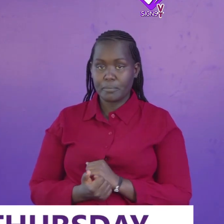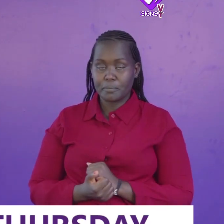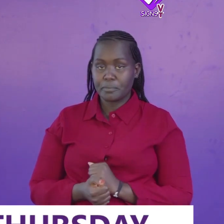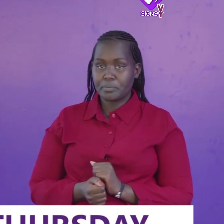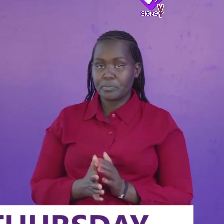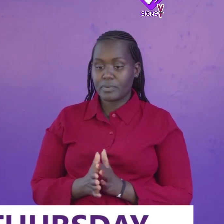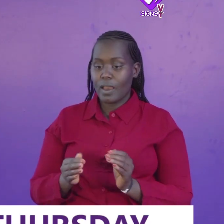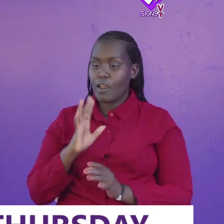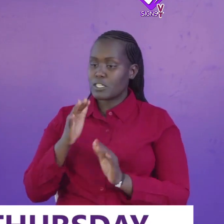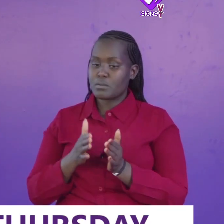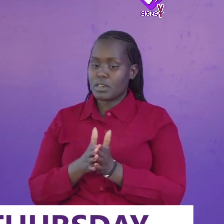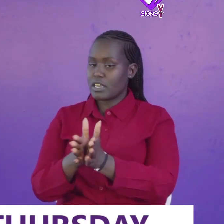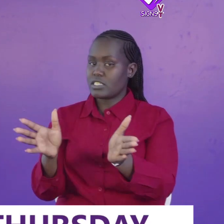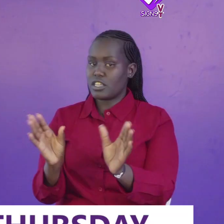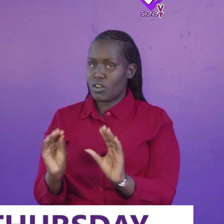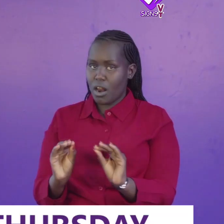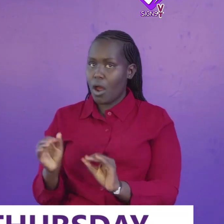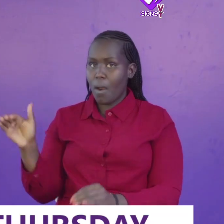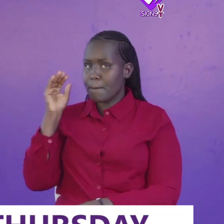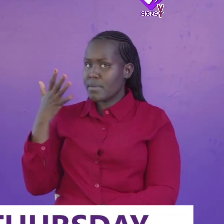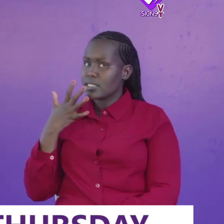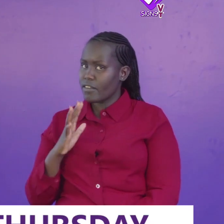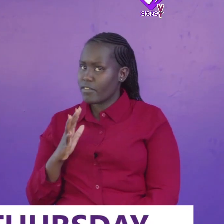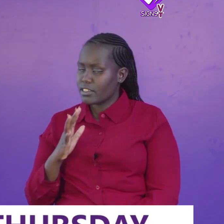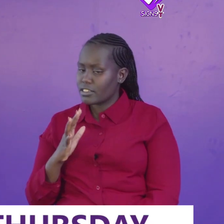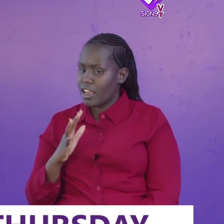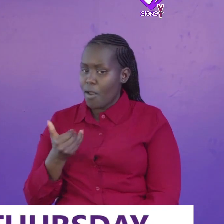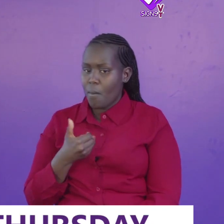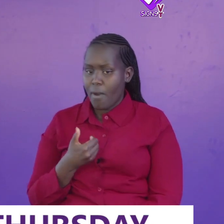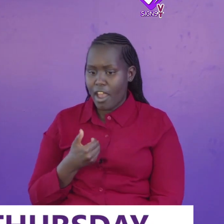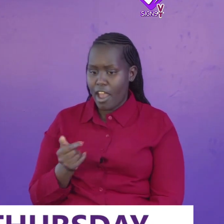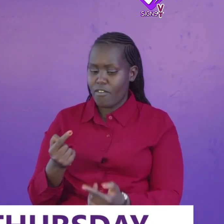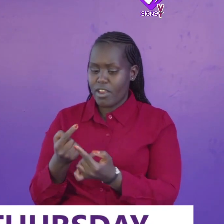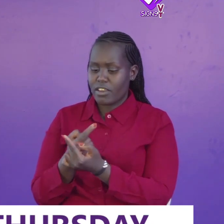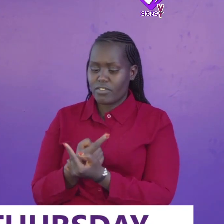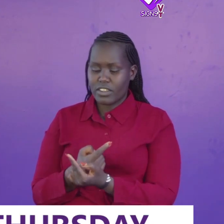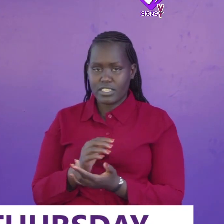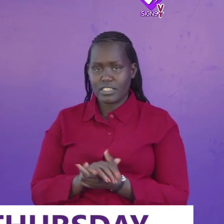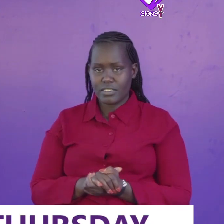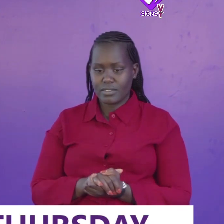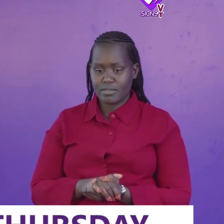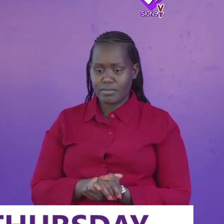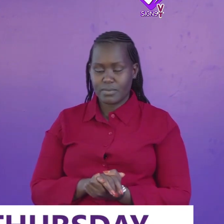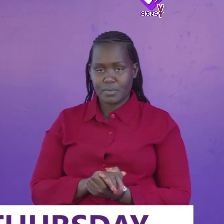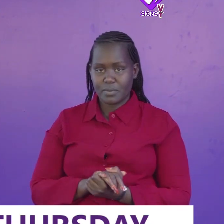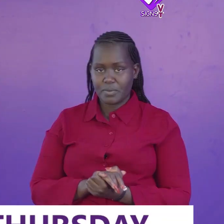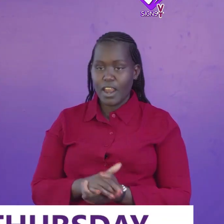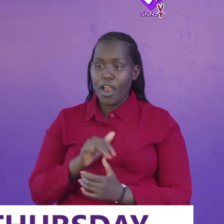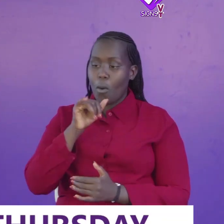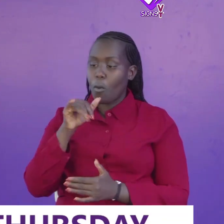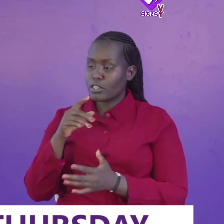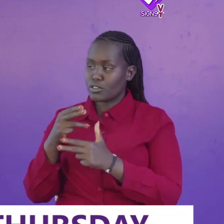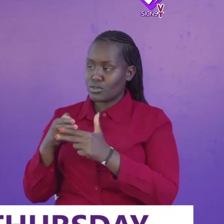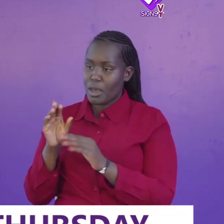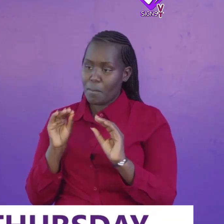in general juu sipe nyinyi mmesikia guys. Si umesikia kuna difference. Police station gani? Hata